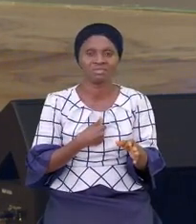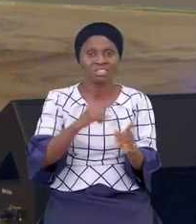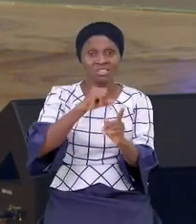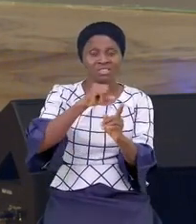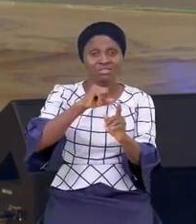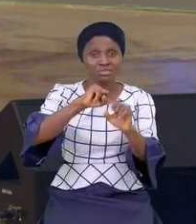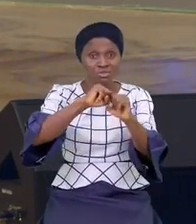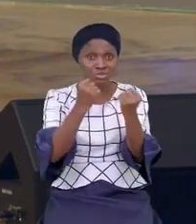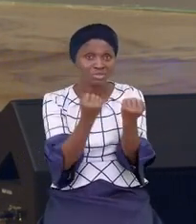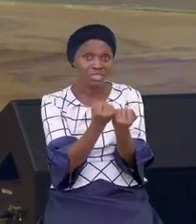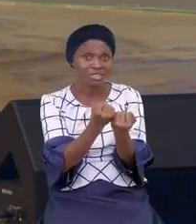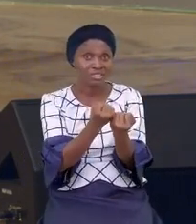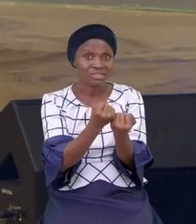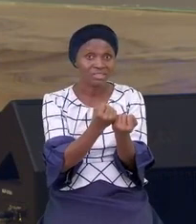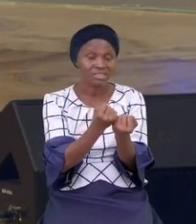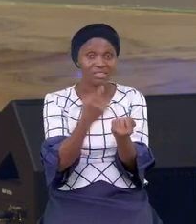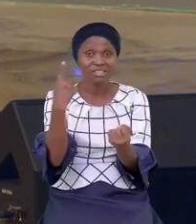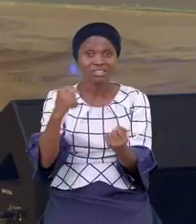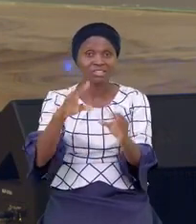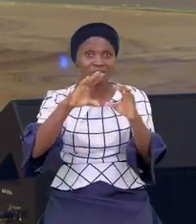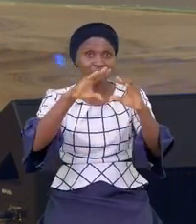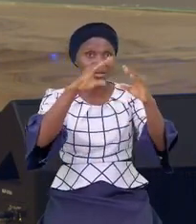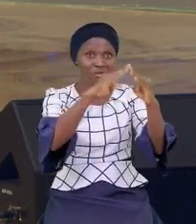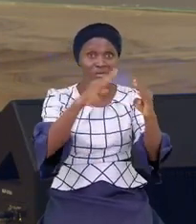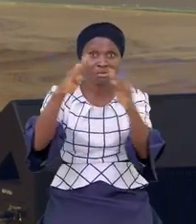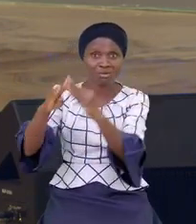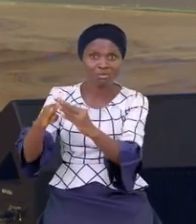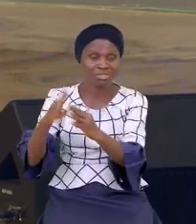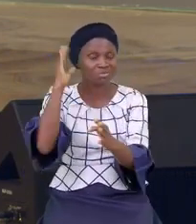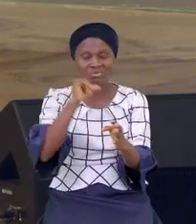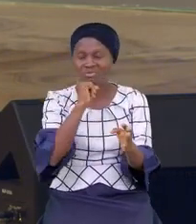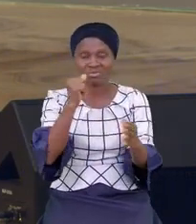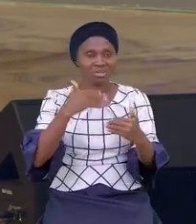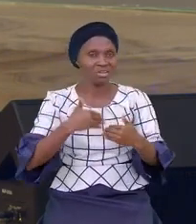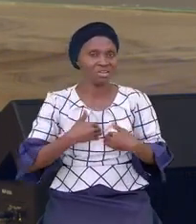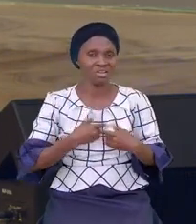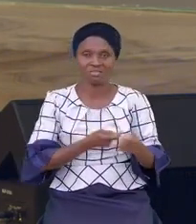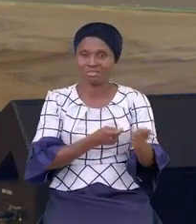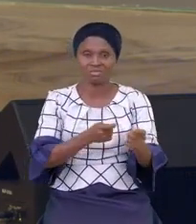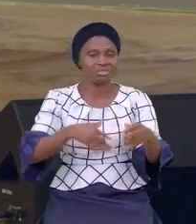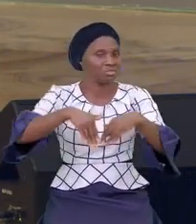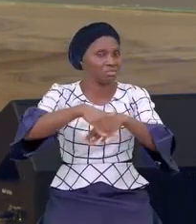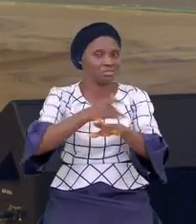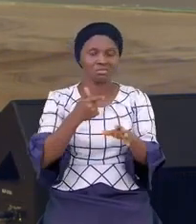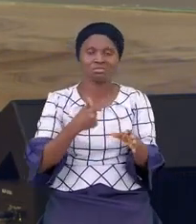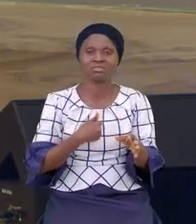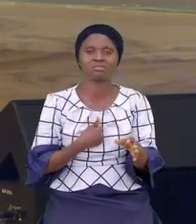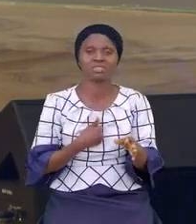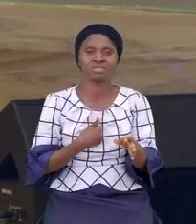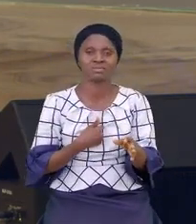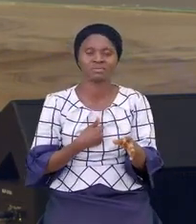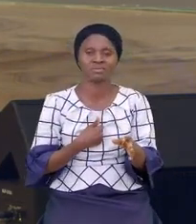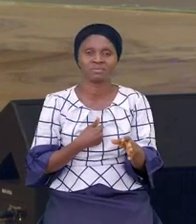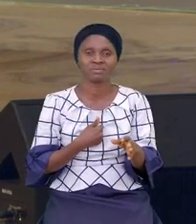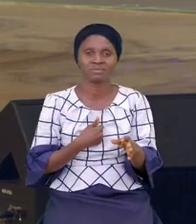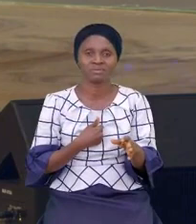Society, the community, never. They will not have dominion over